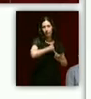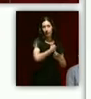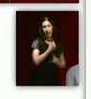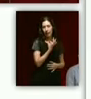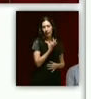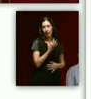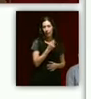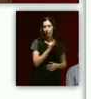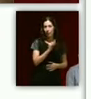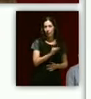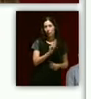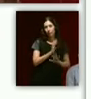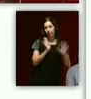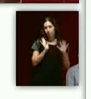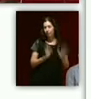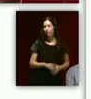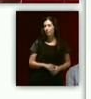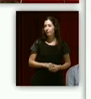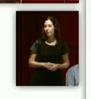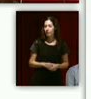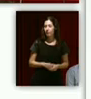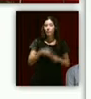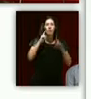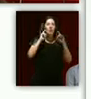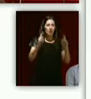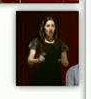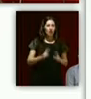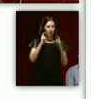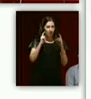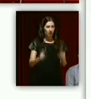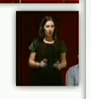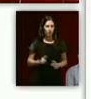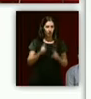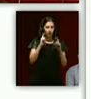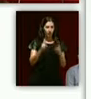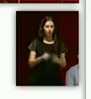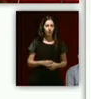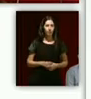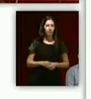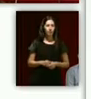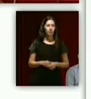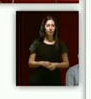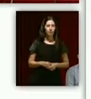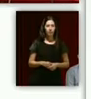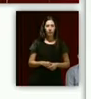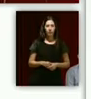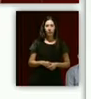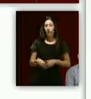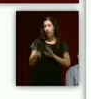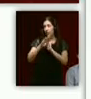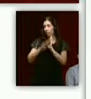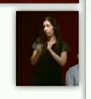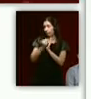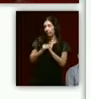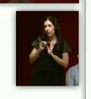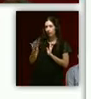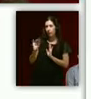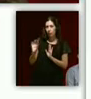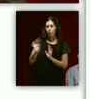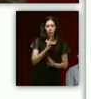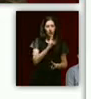eh? Just giving me 15 minutes to. We'll do it as the best I can. Just 15 minutes you